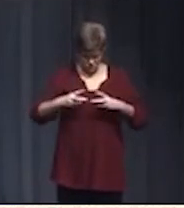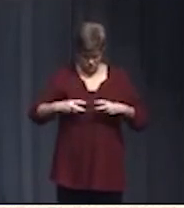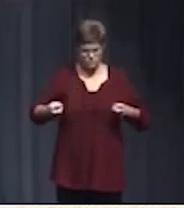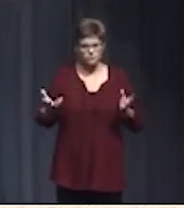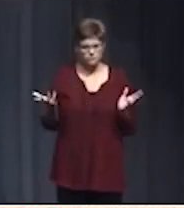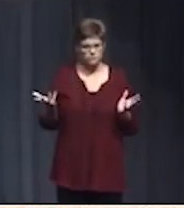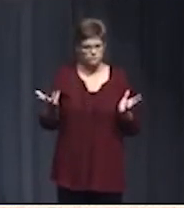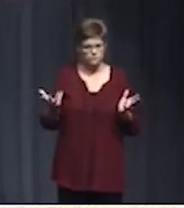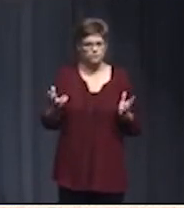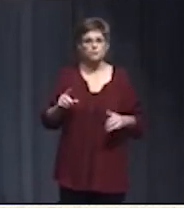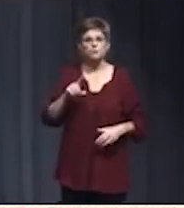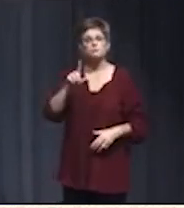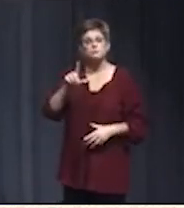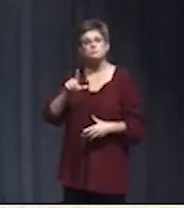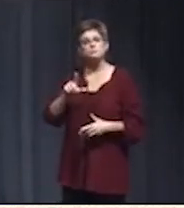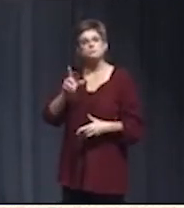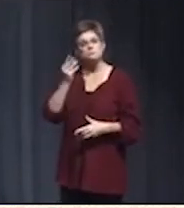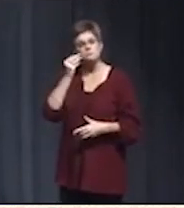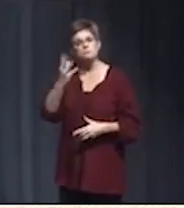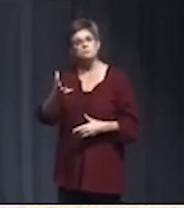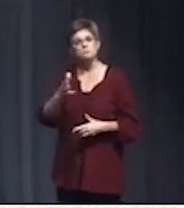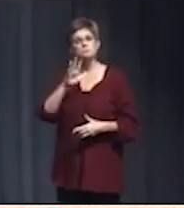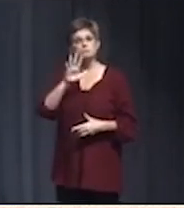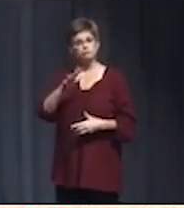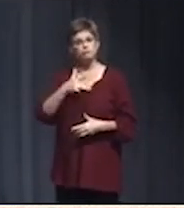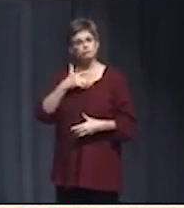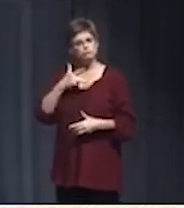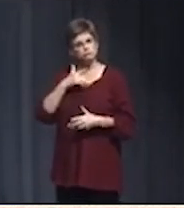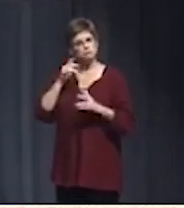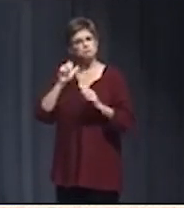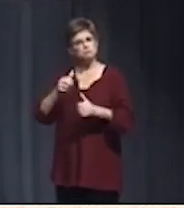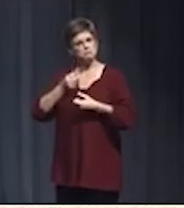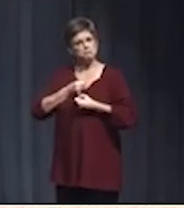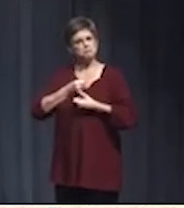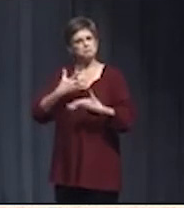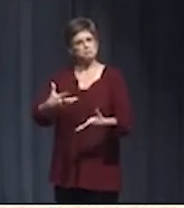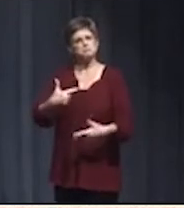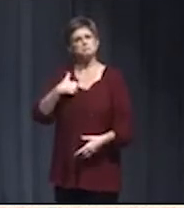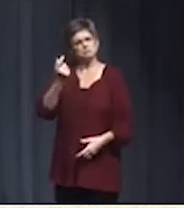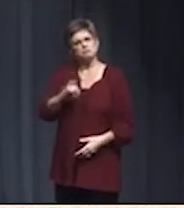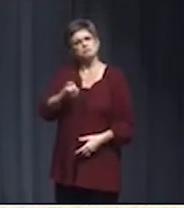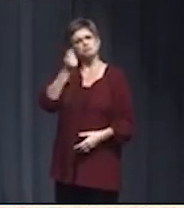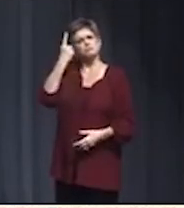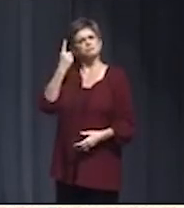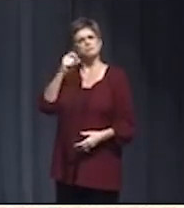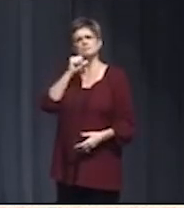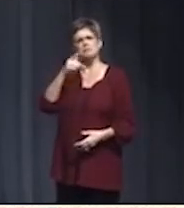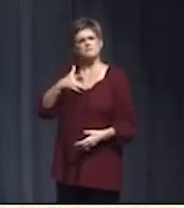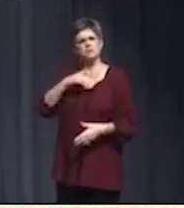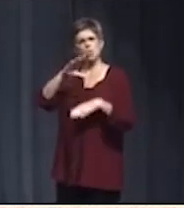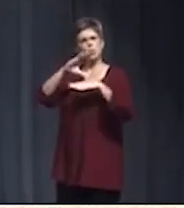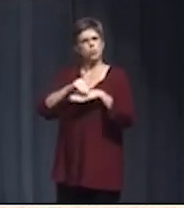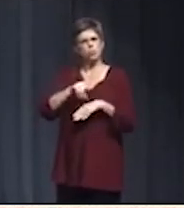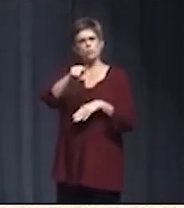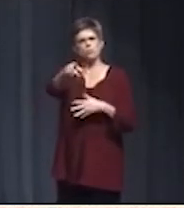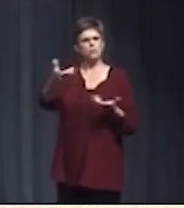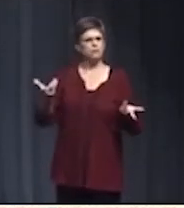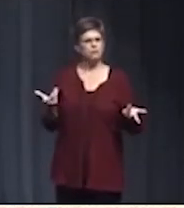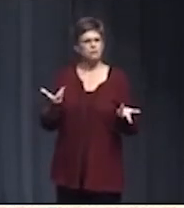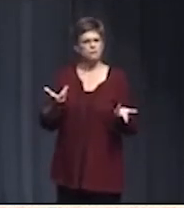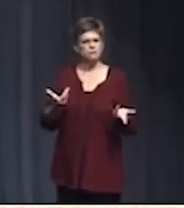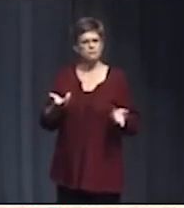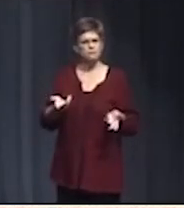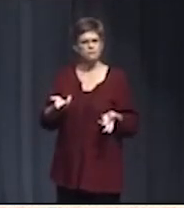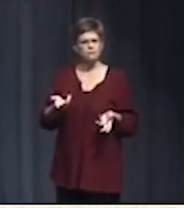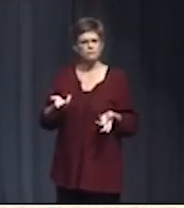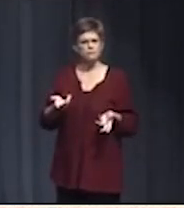Reinforce to him that he can express his emotions and that you will understand and not think less of him. That